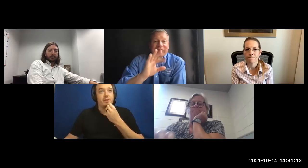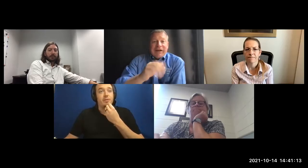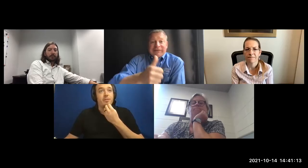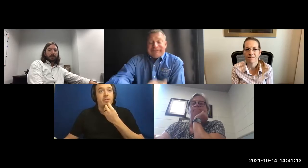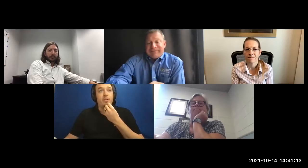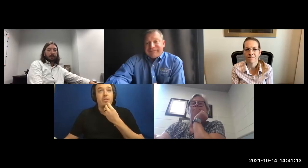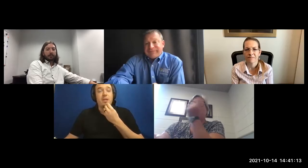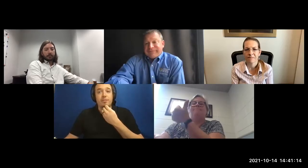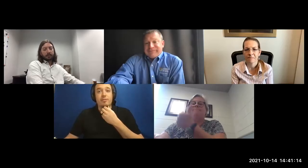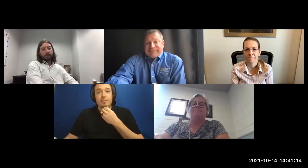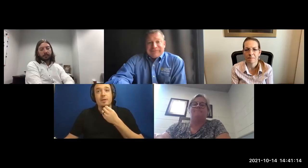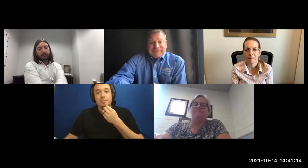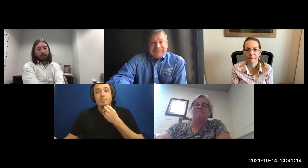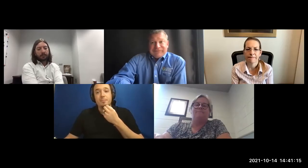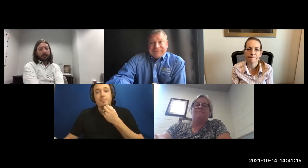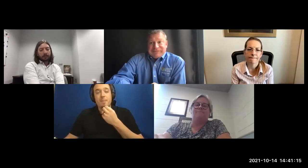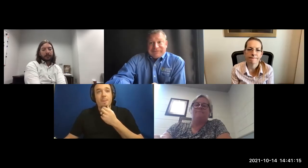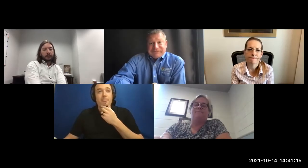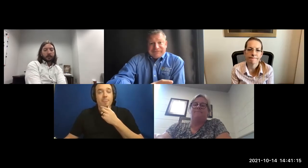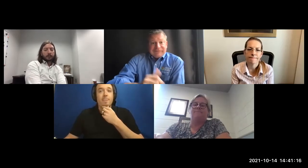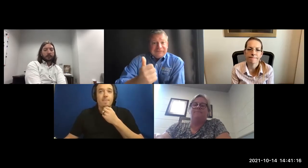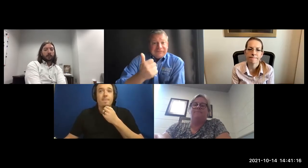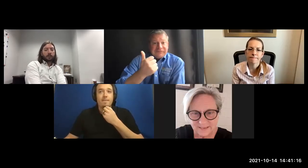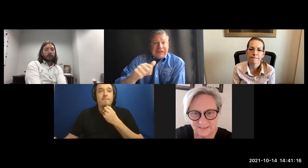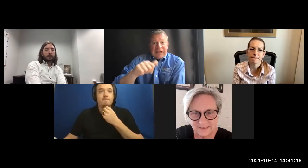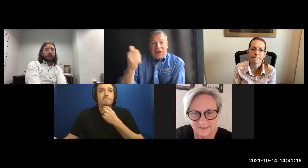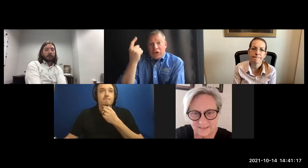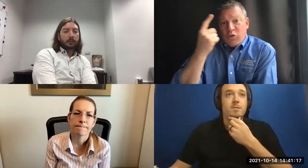objectives, definitely. Thank you for your feedback.